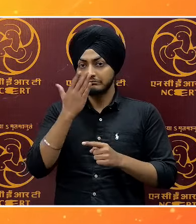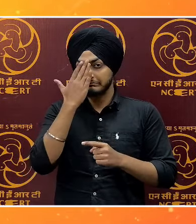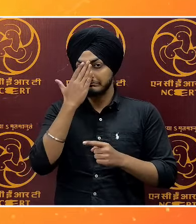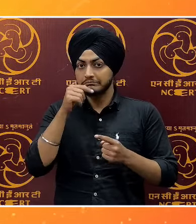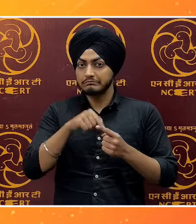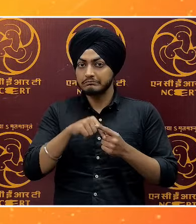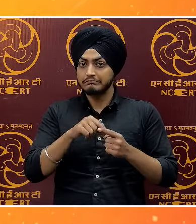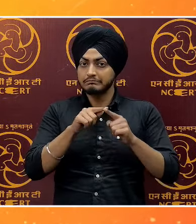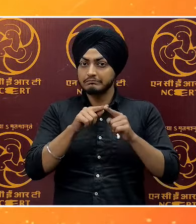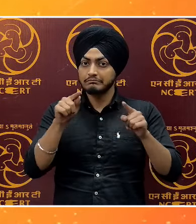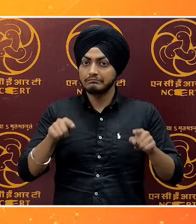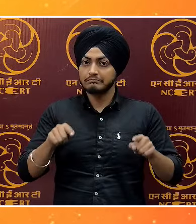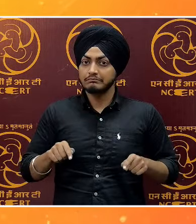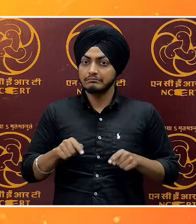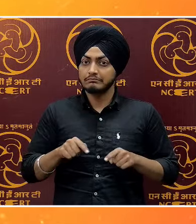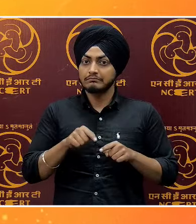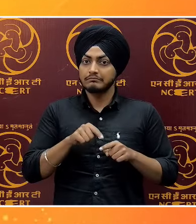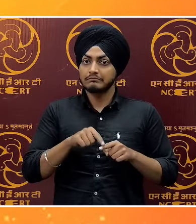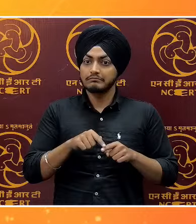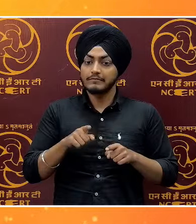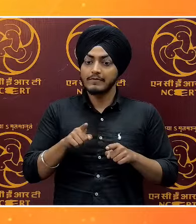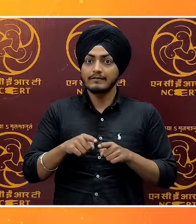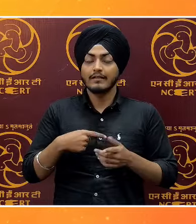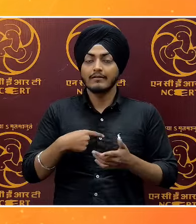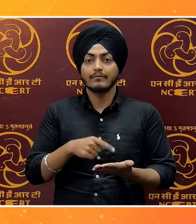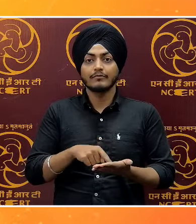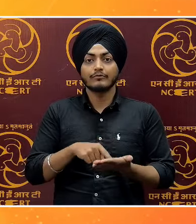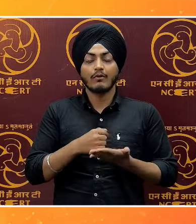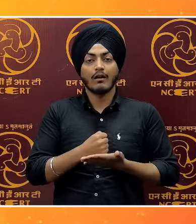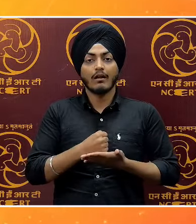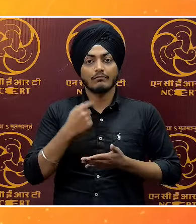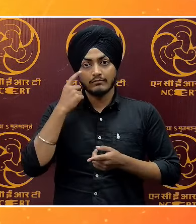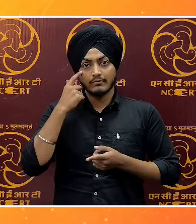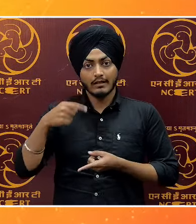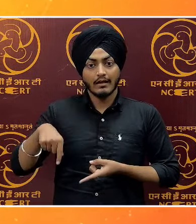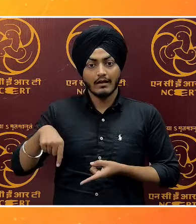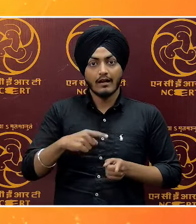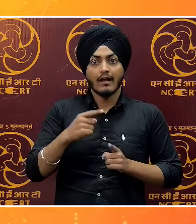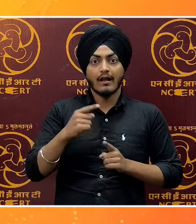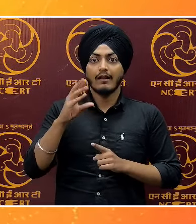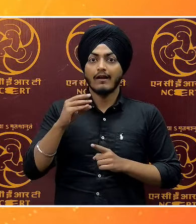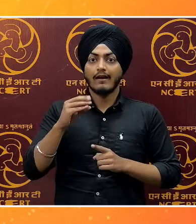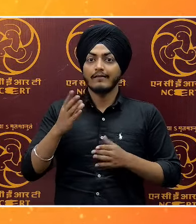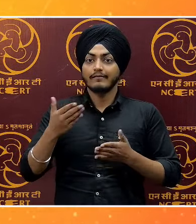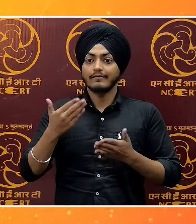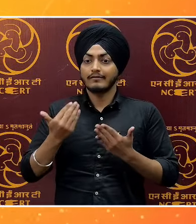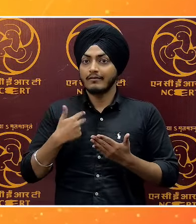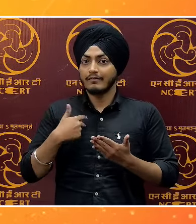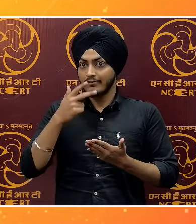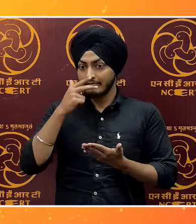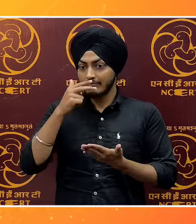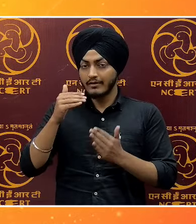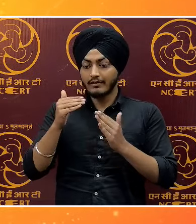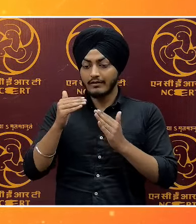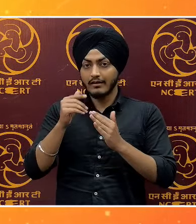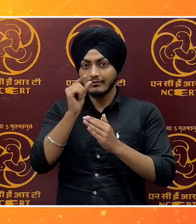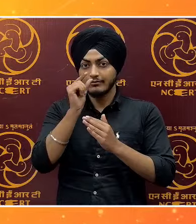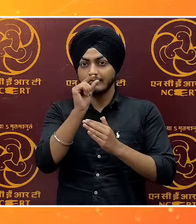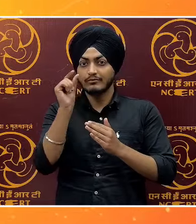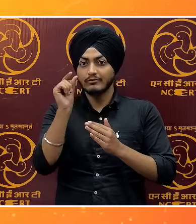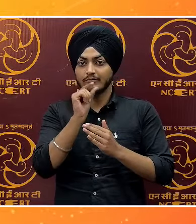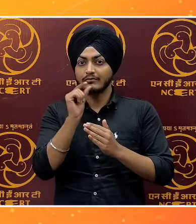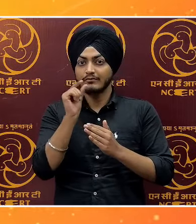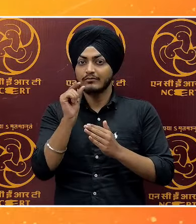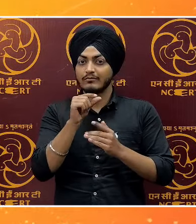sandpaper sheets to show the streets and roads. Wow, and I can see these tiny dots over here under the house. Yeah,